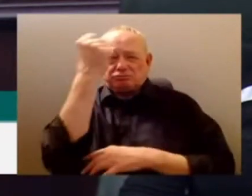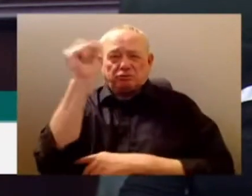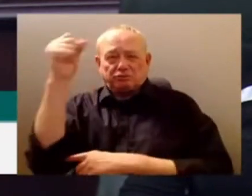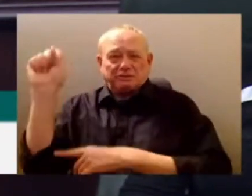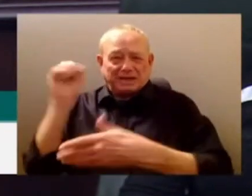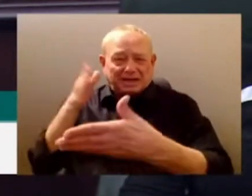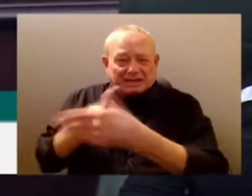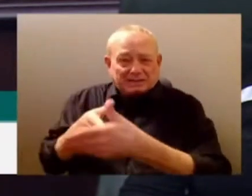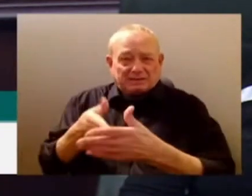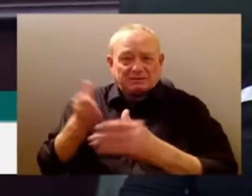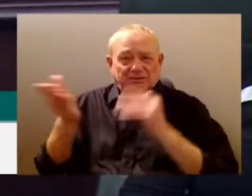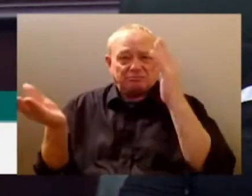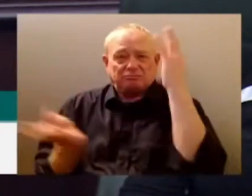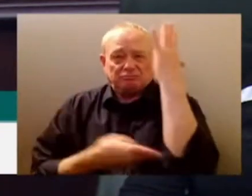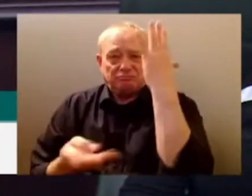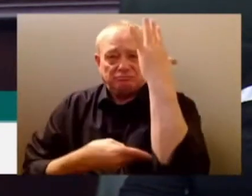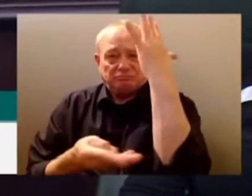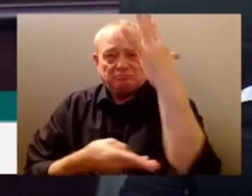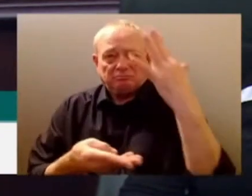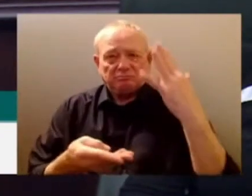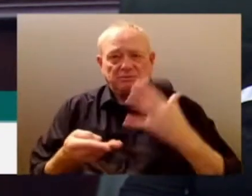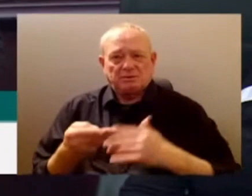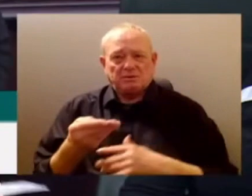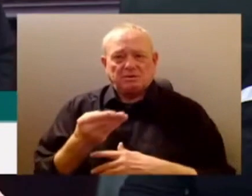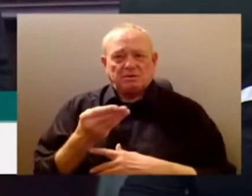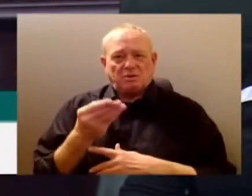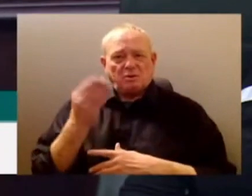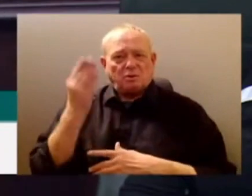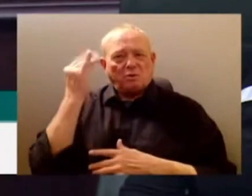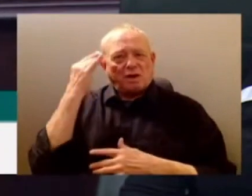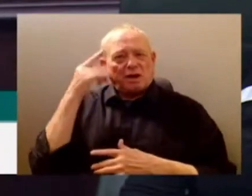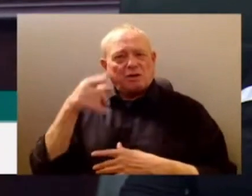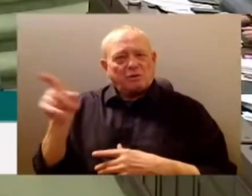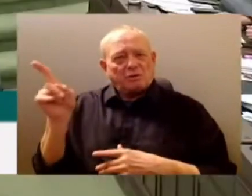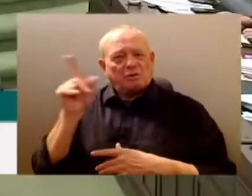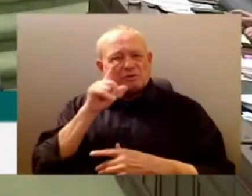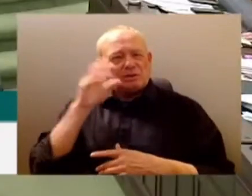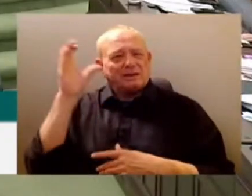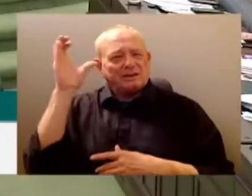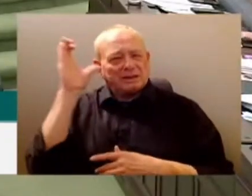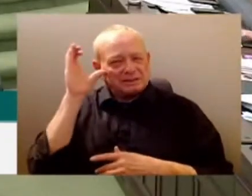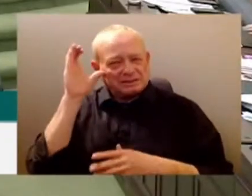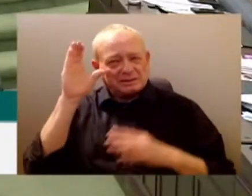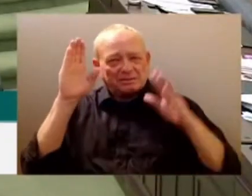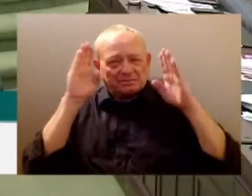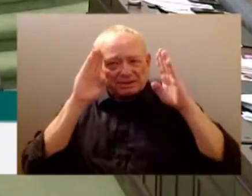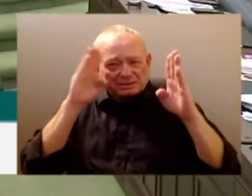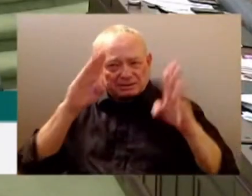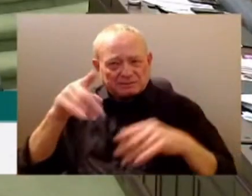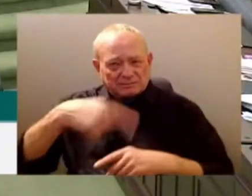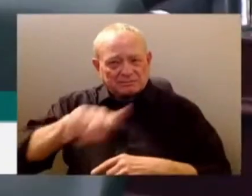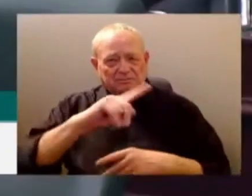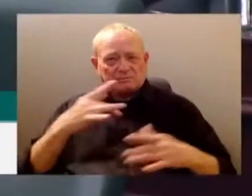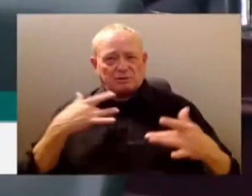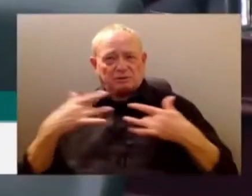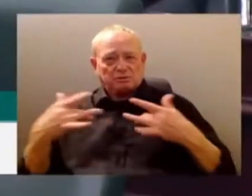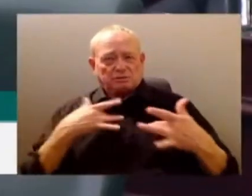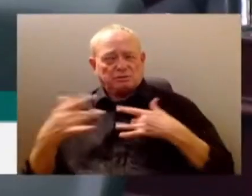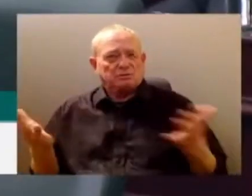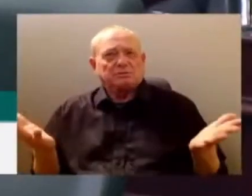do to work with the community and forestry companies to address these valid concerns? The Honourable Minister of Forestry and